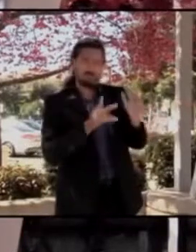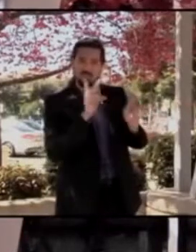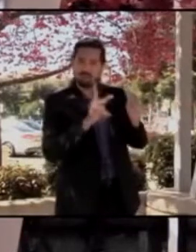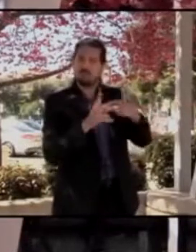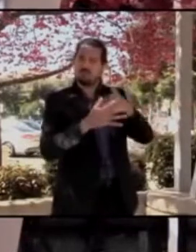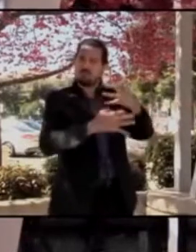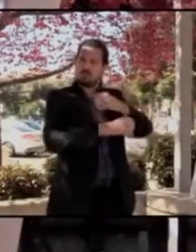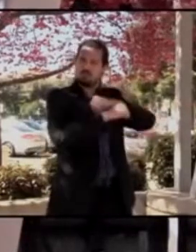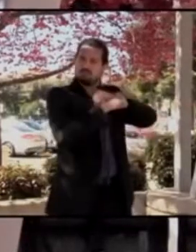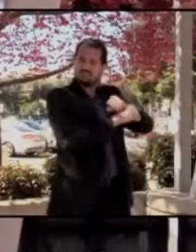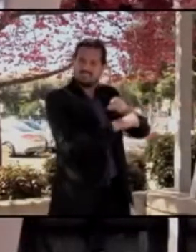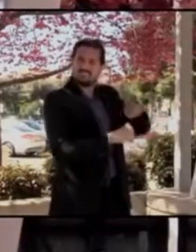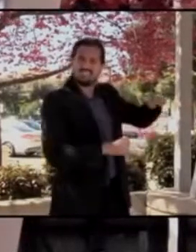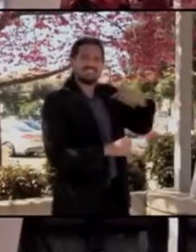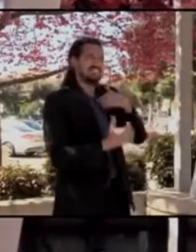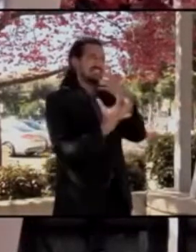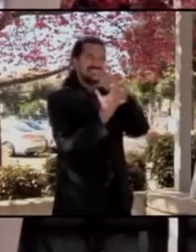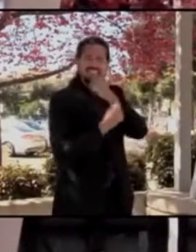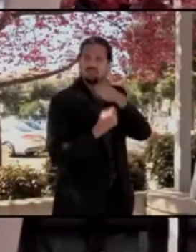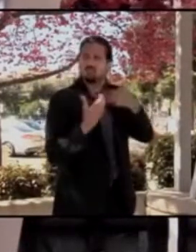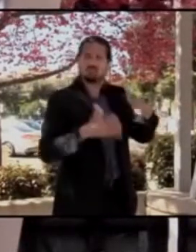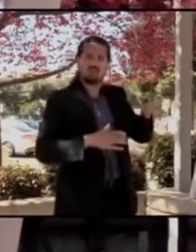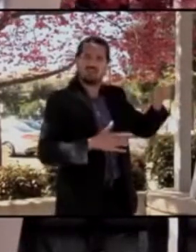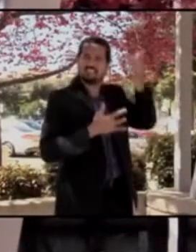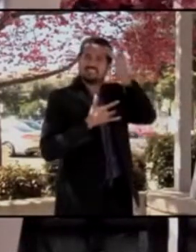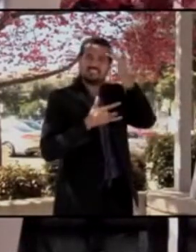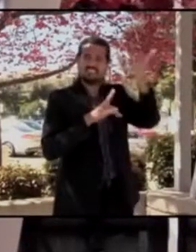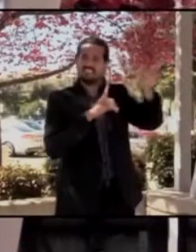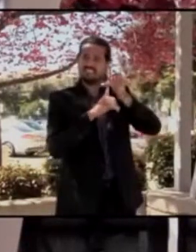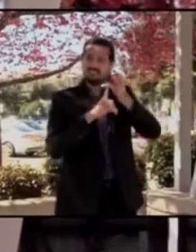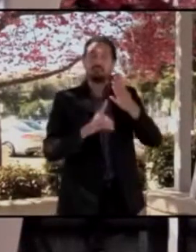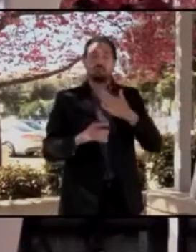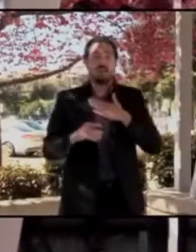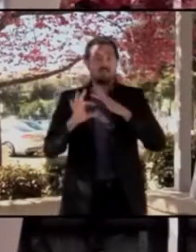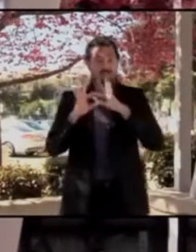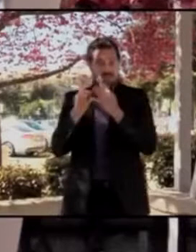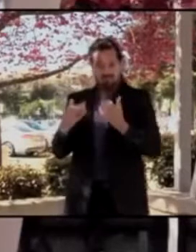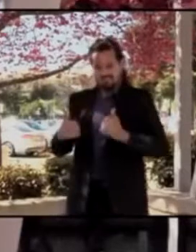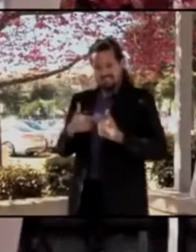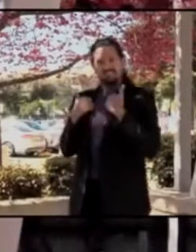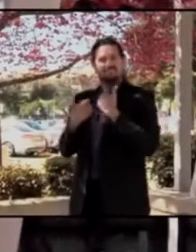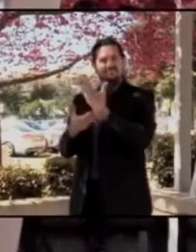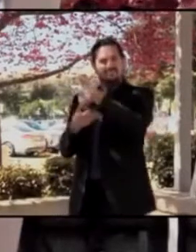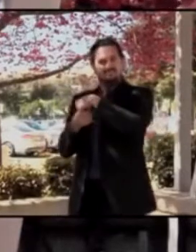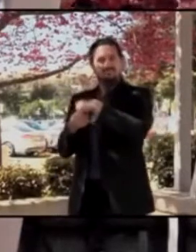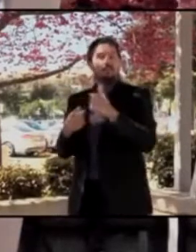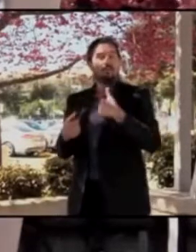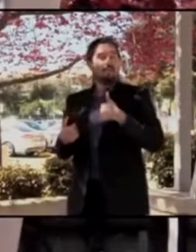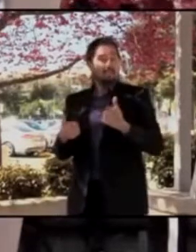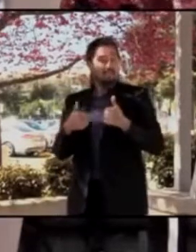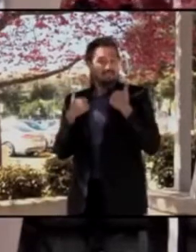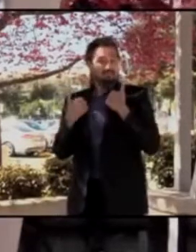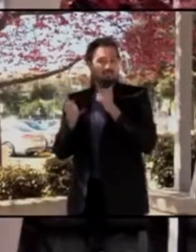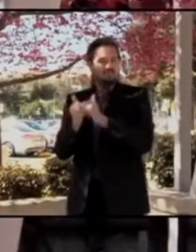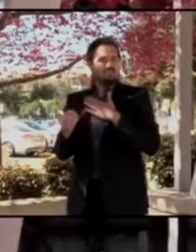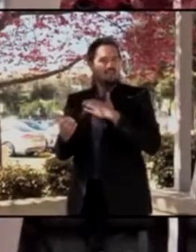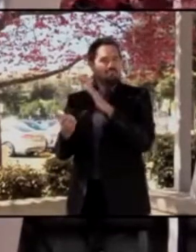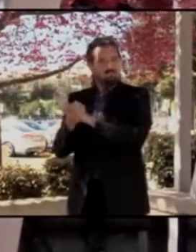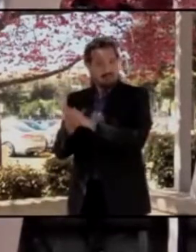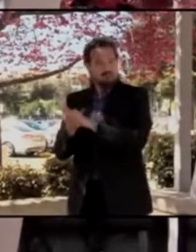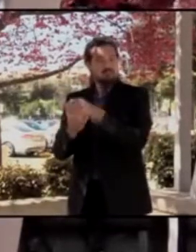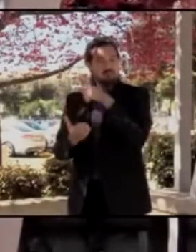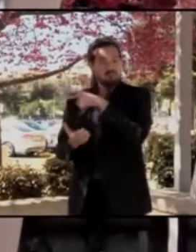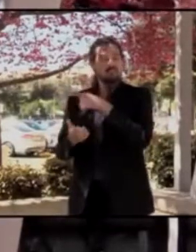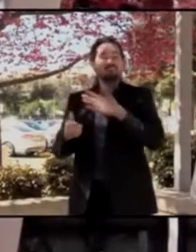the family that I live with, to my spouse and my children, or to my mom who's in her 80s, or to her husband